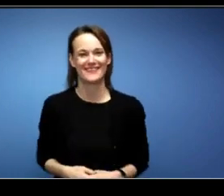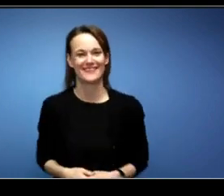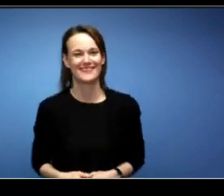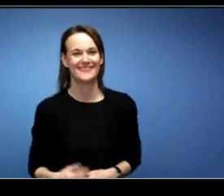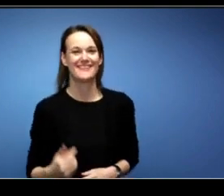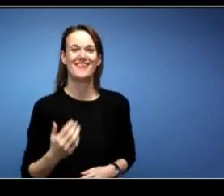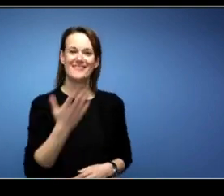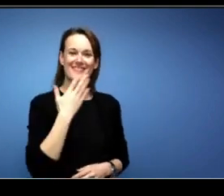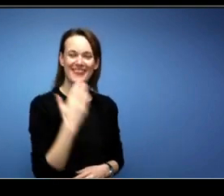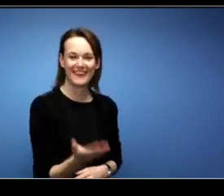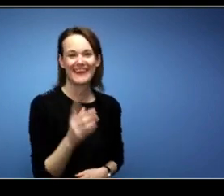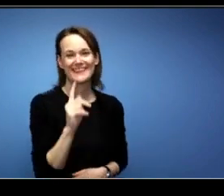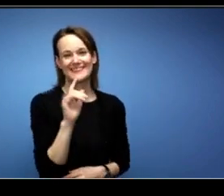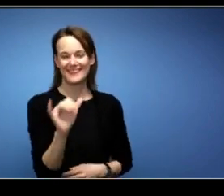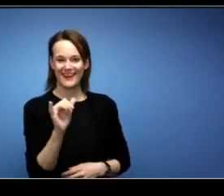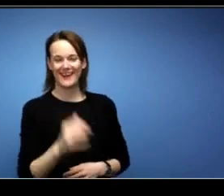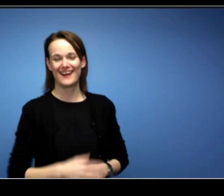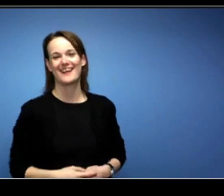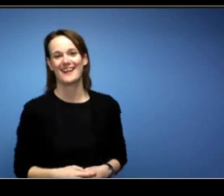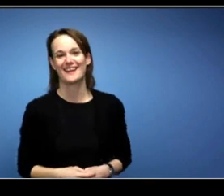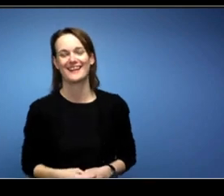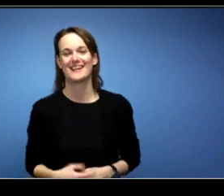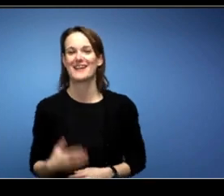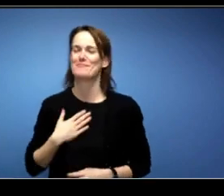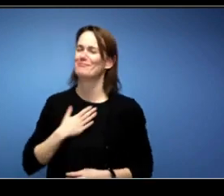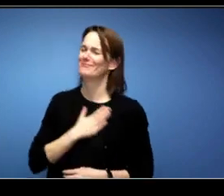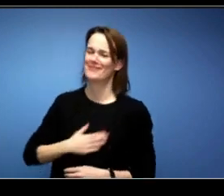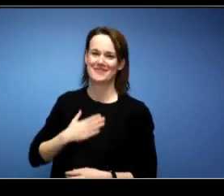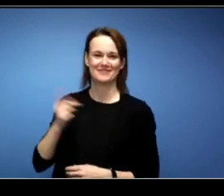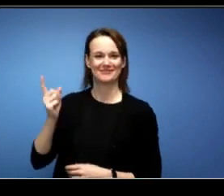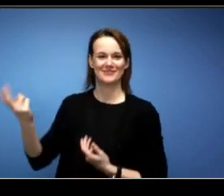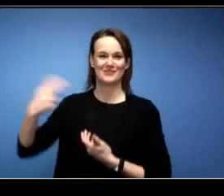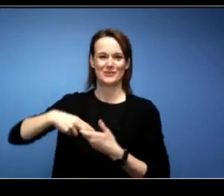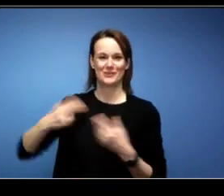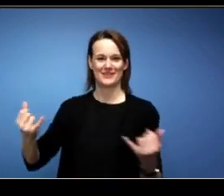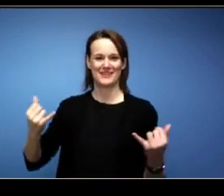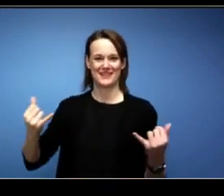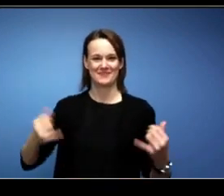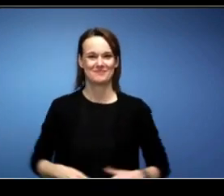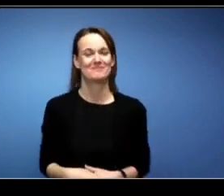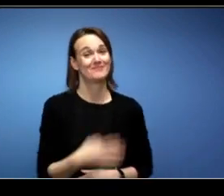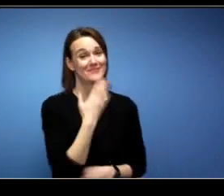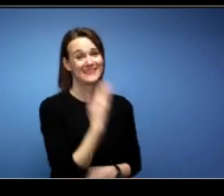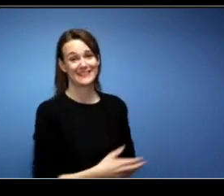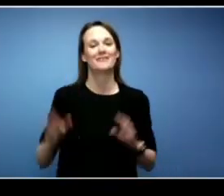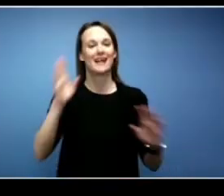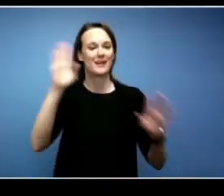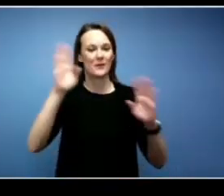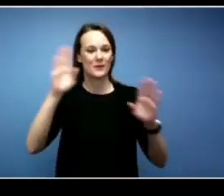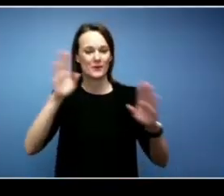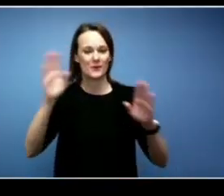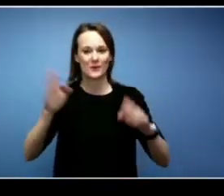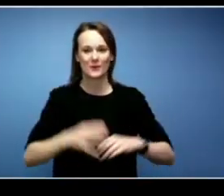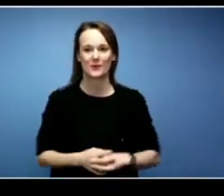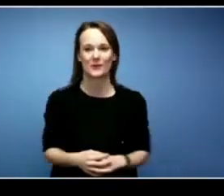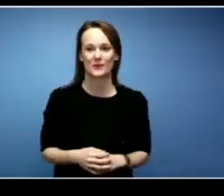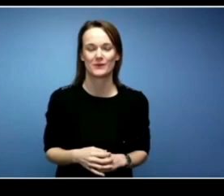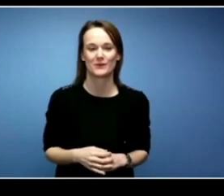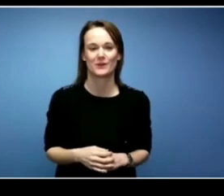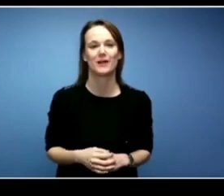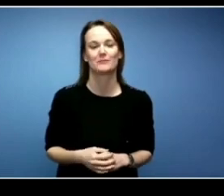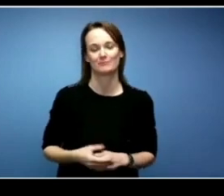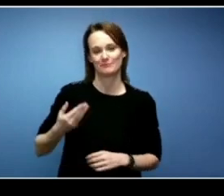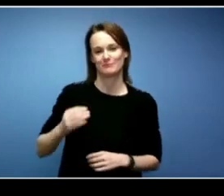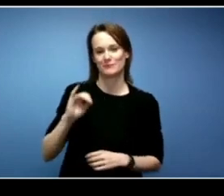today? I'm doing wonderful, Ty. Thank you. My pleasure. We're so happy to have you here. Thank you. Hello, everybody.